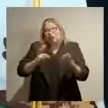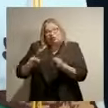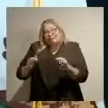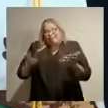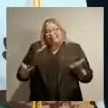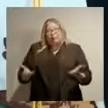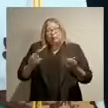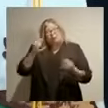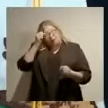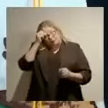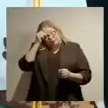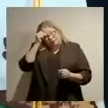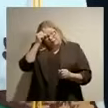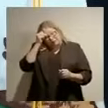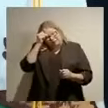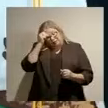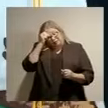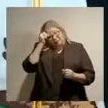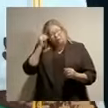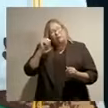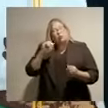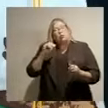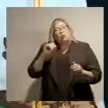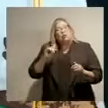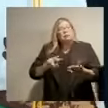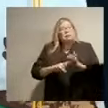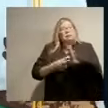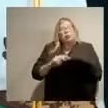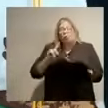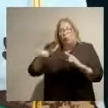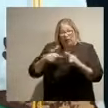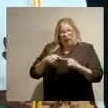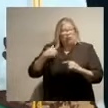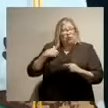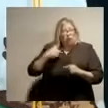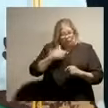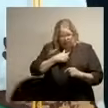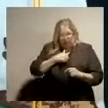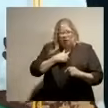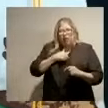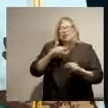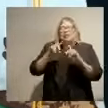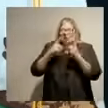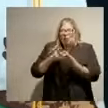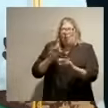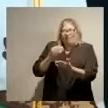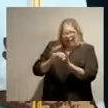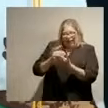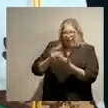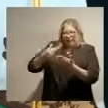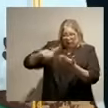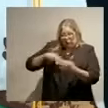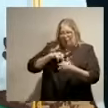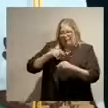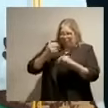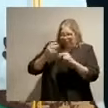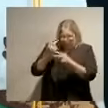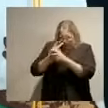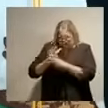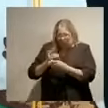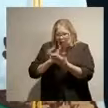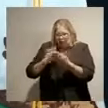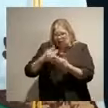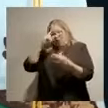this puts us in a place where when we are building, when the Department of Finance starts working on the budget for next